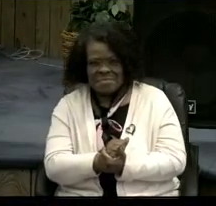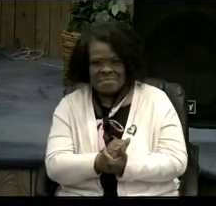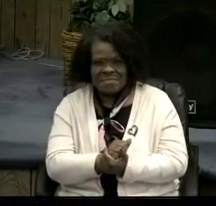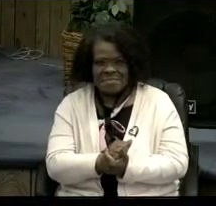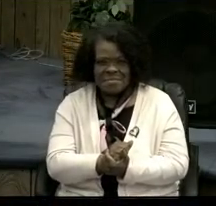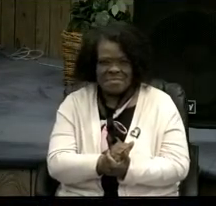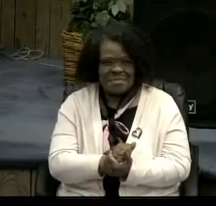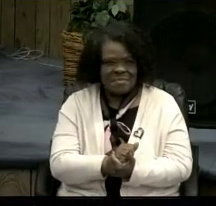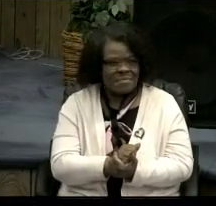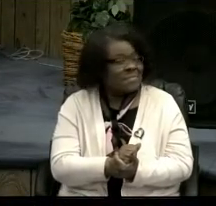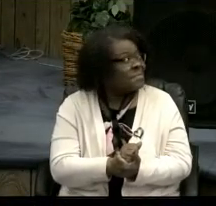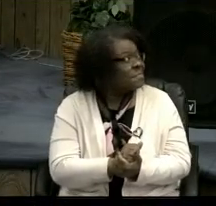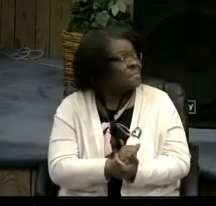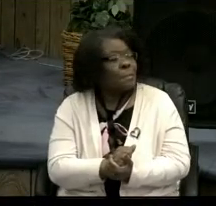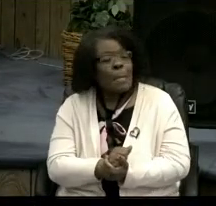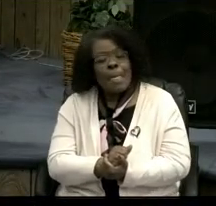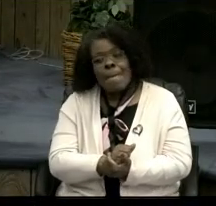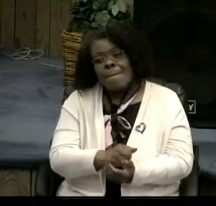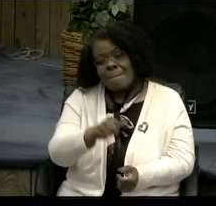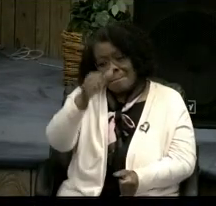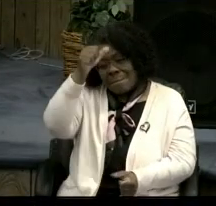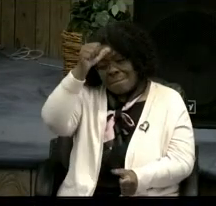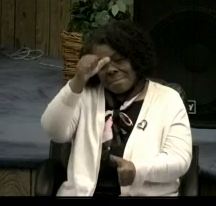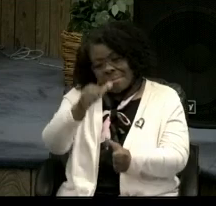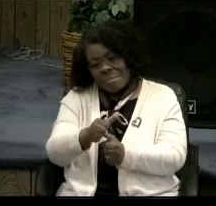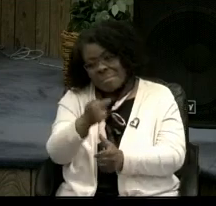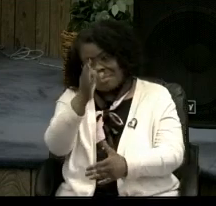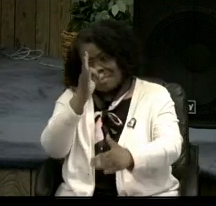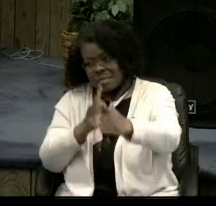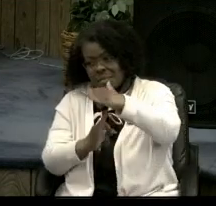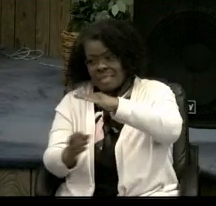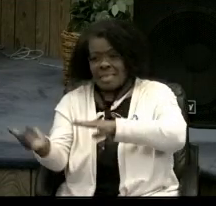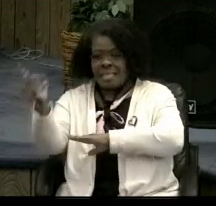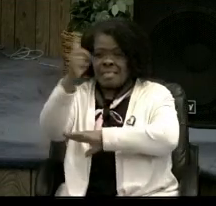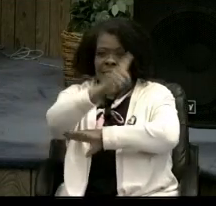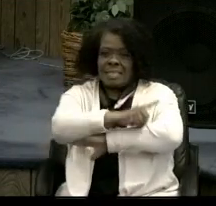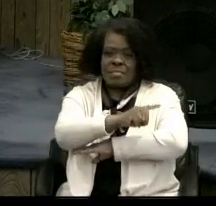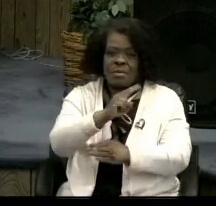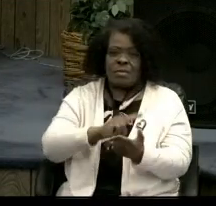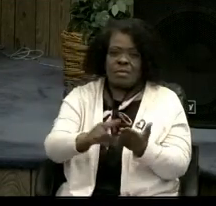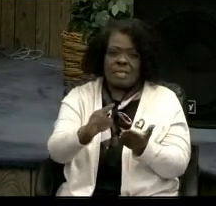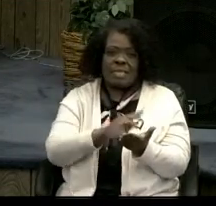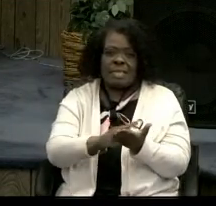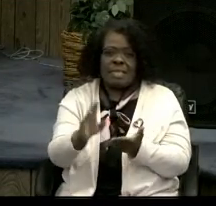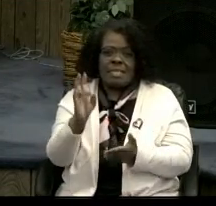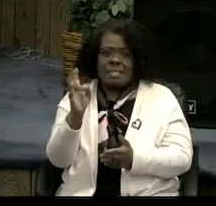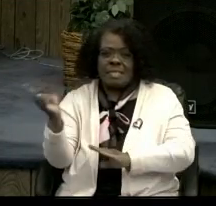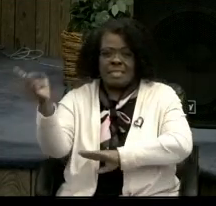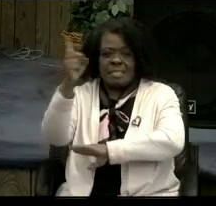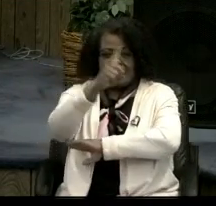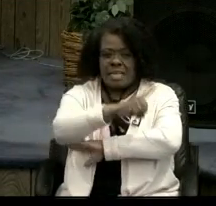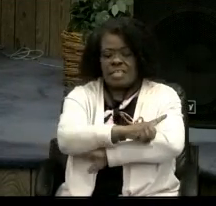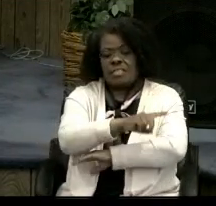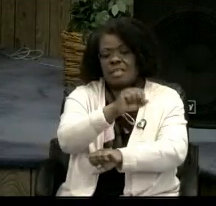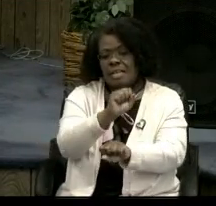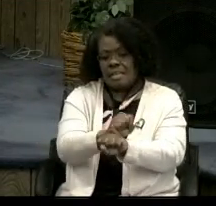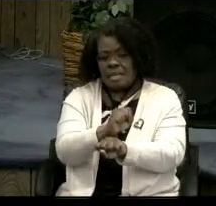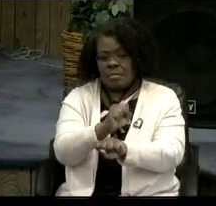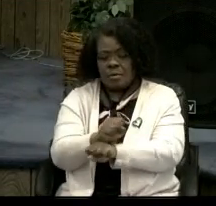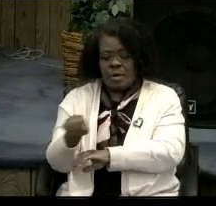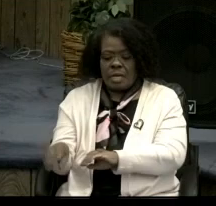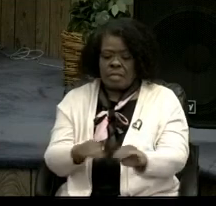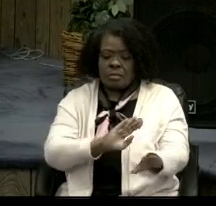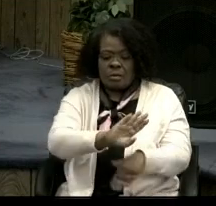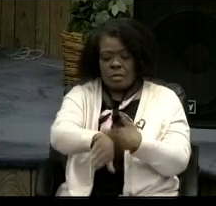Let us begin. Remember the Sabbath day to keep it holy. 6 days shalt thou labor and do all thy